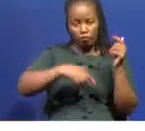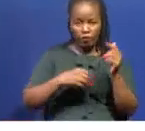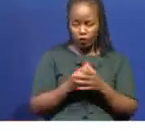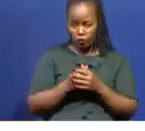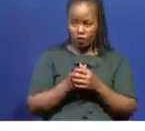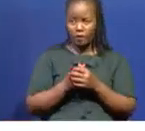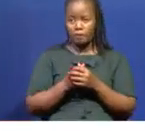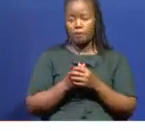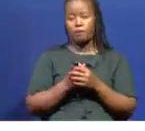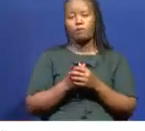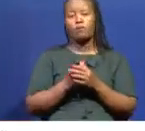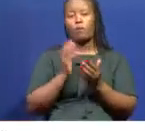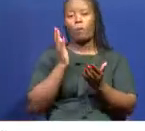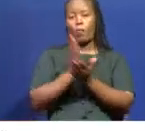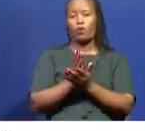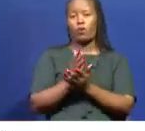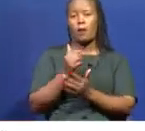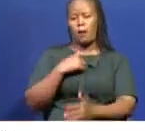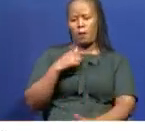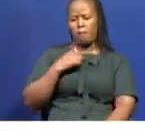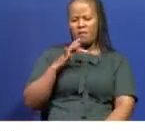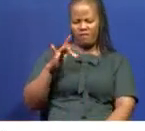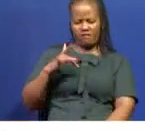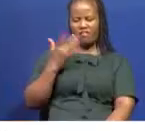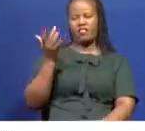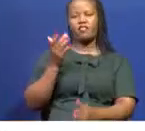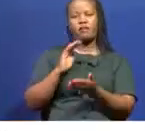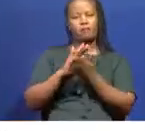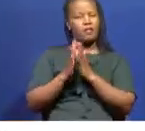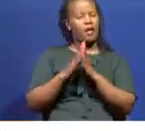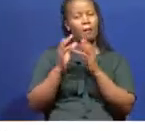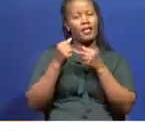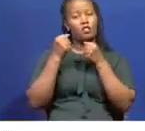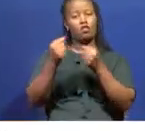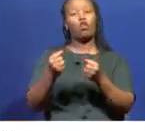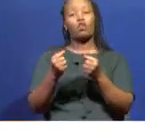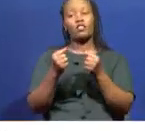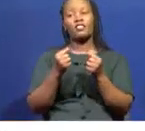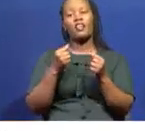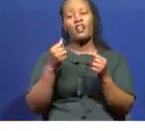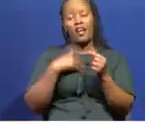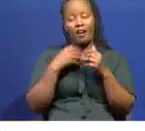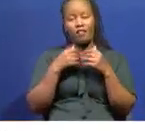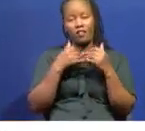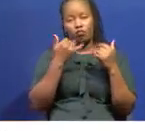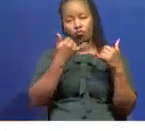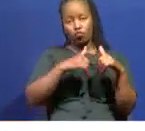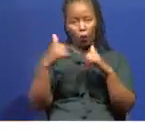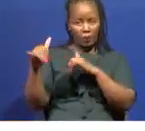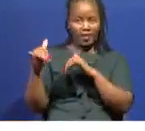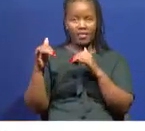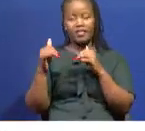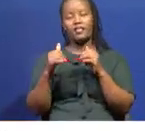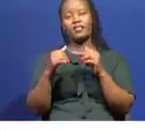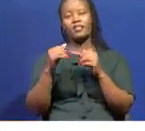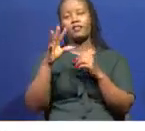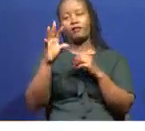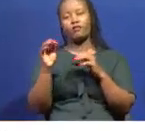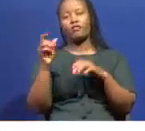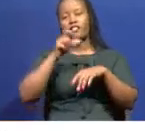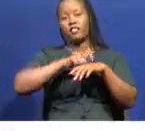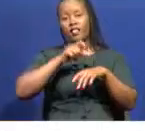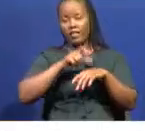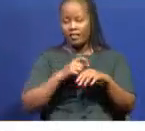feel it's made me a very tough player, having played those 6 events in South Africa, because after I came back,